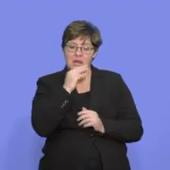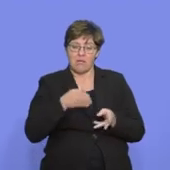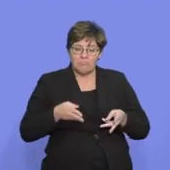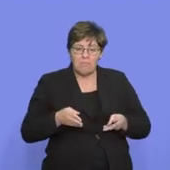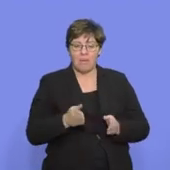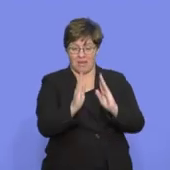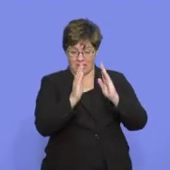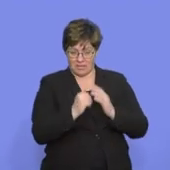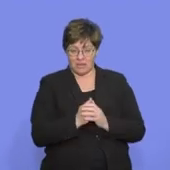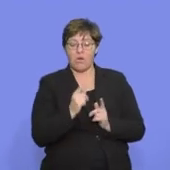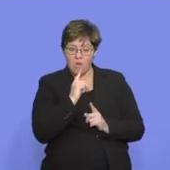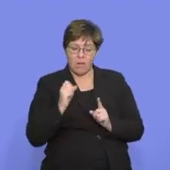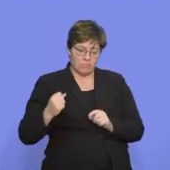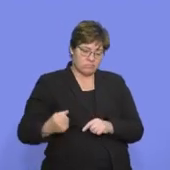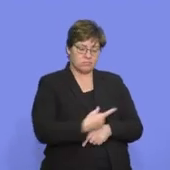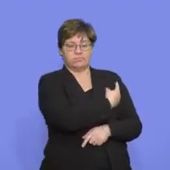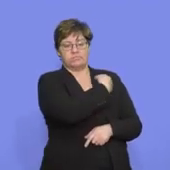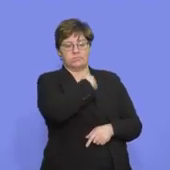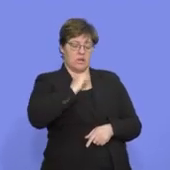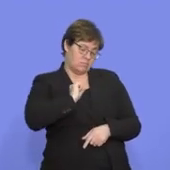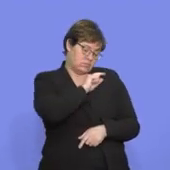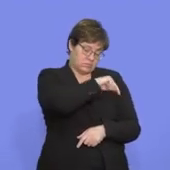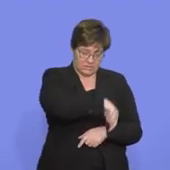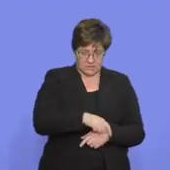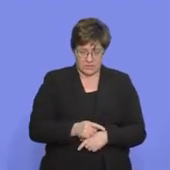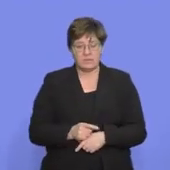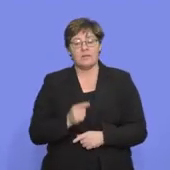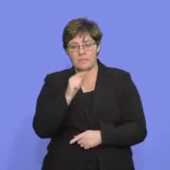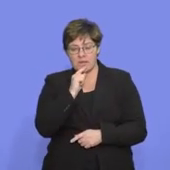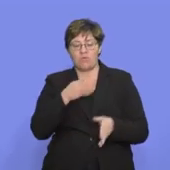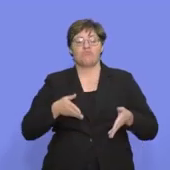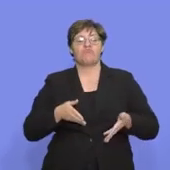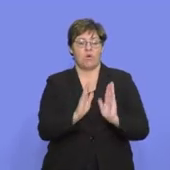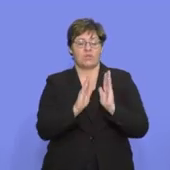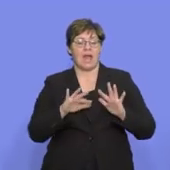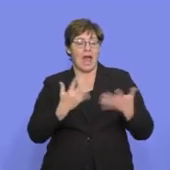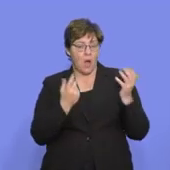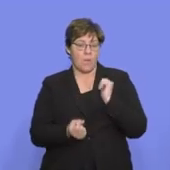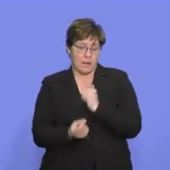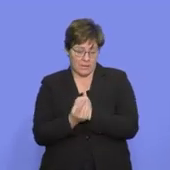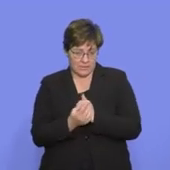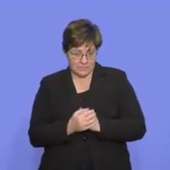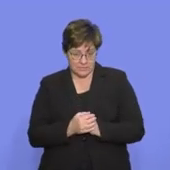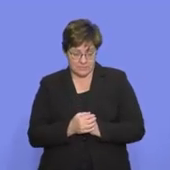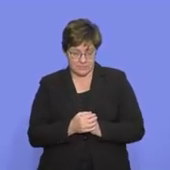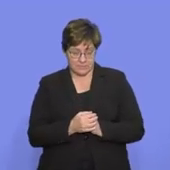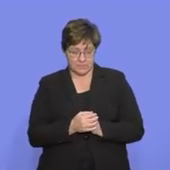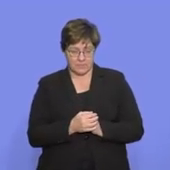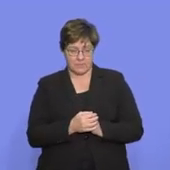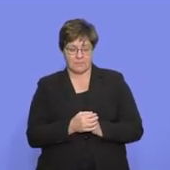is transmitted to bring about a quick response. So this is basically the road or the path that these impulses are taking,